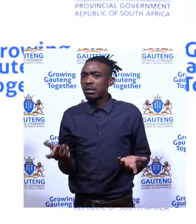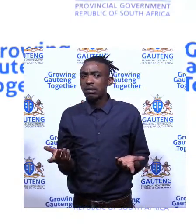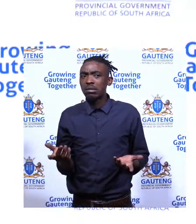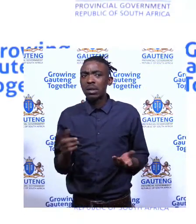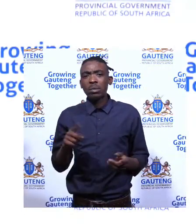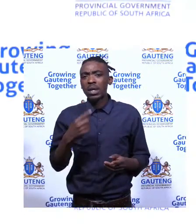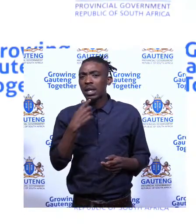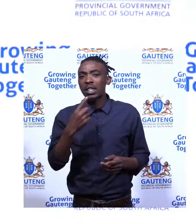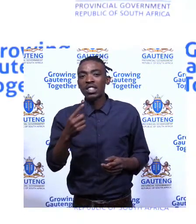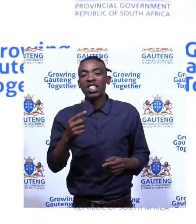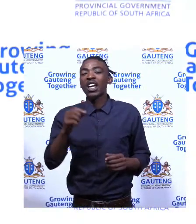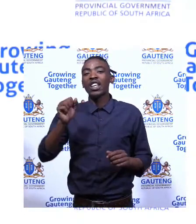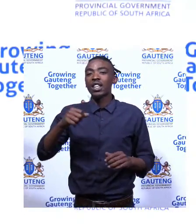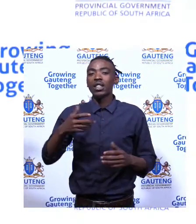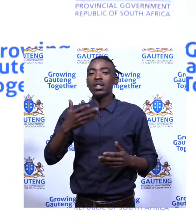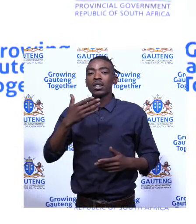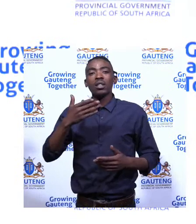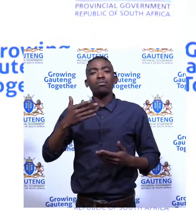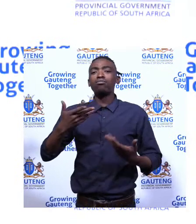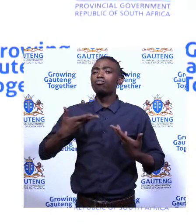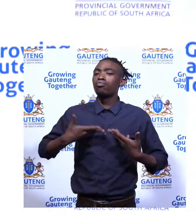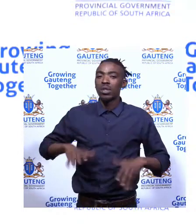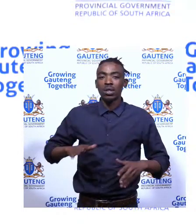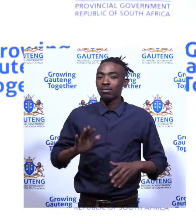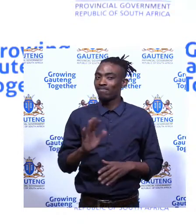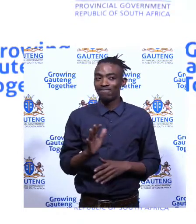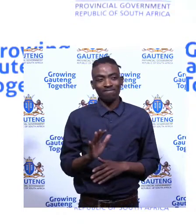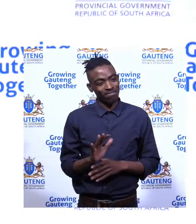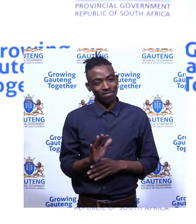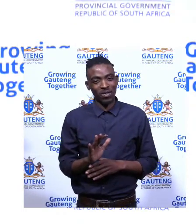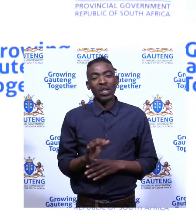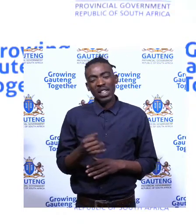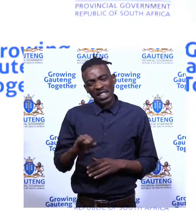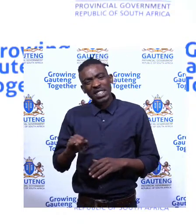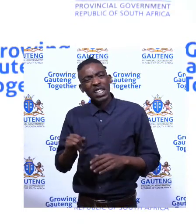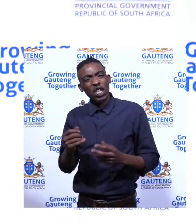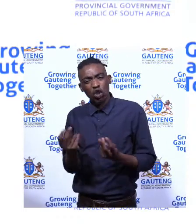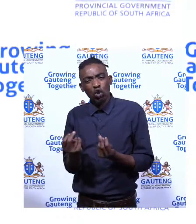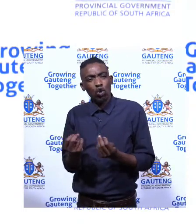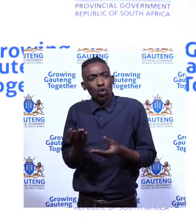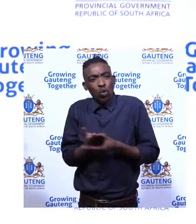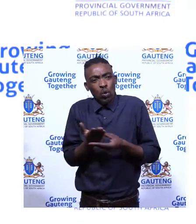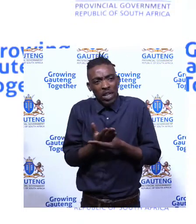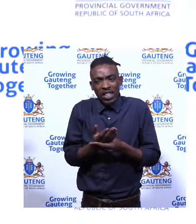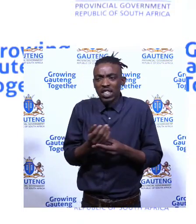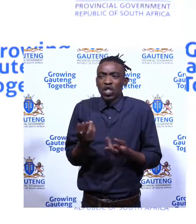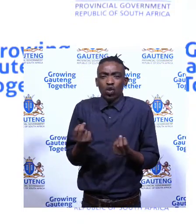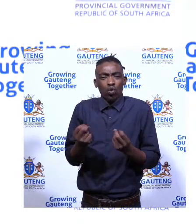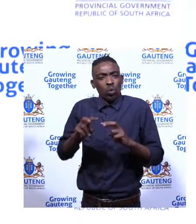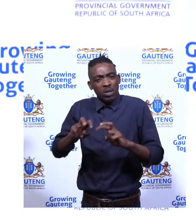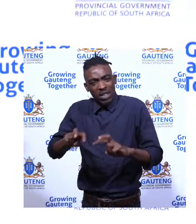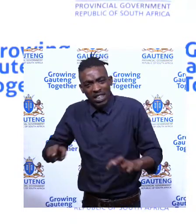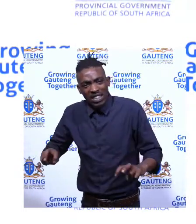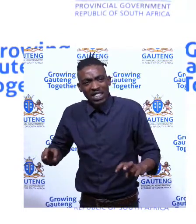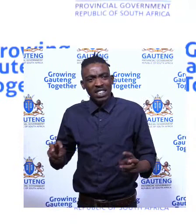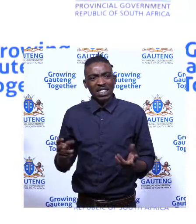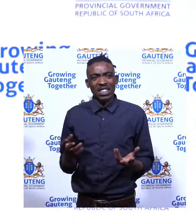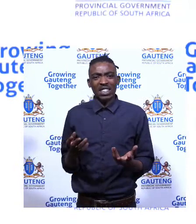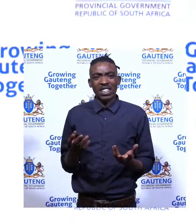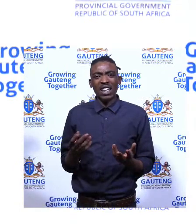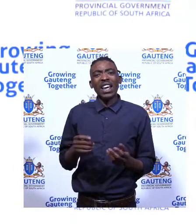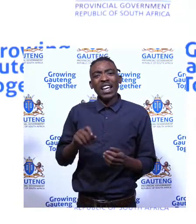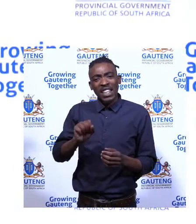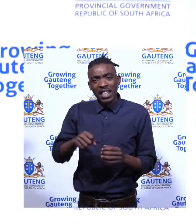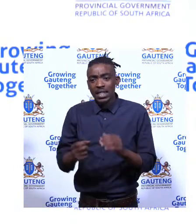is not the case. Because the possibility for new surges are still there. The fundamentals for new surges and new increases and